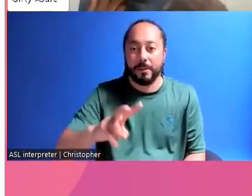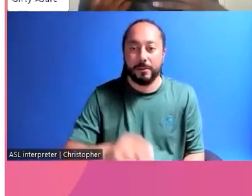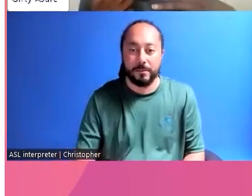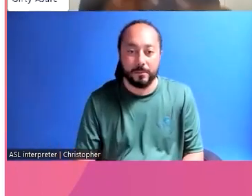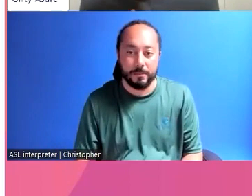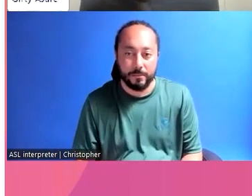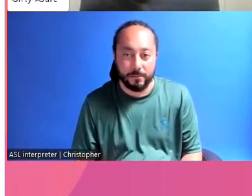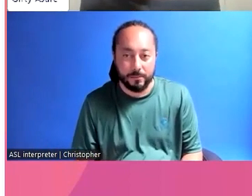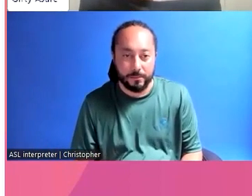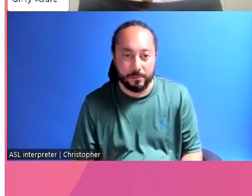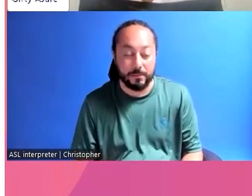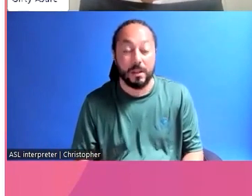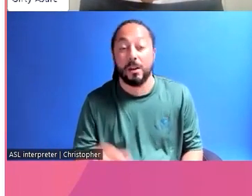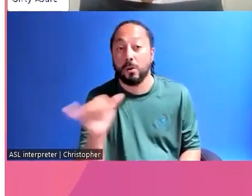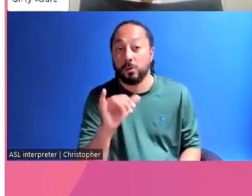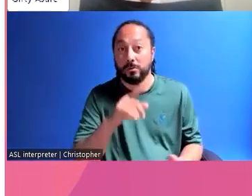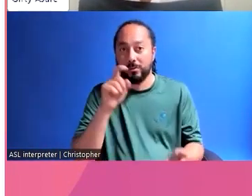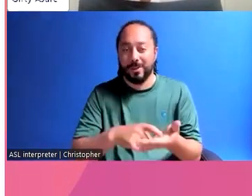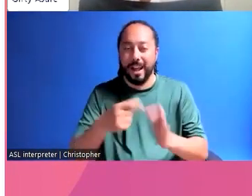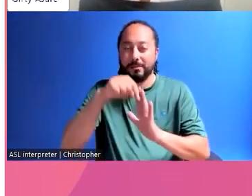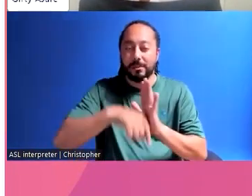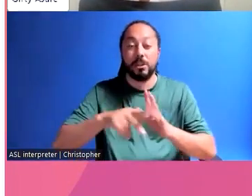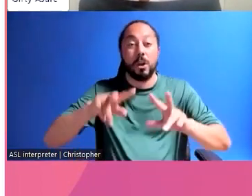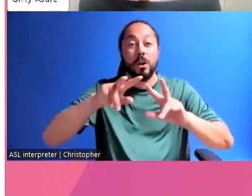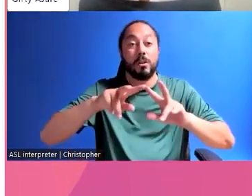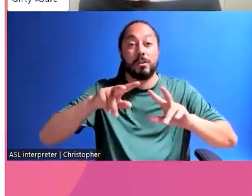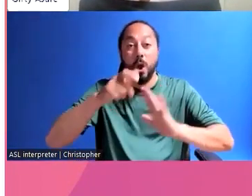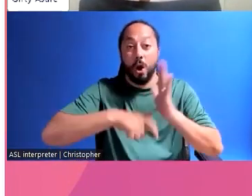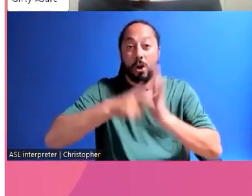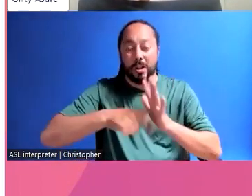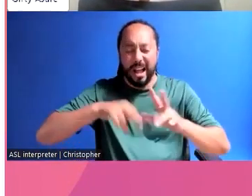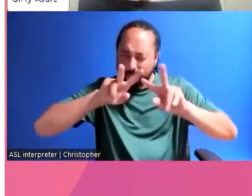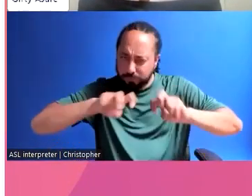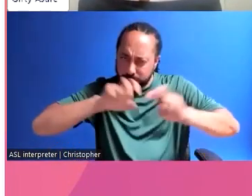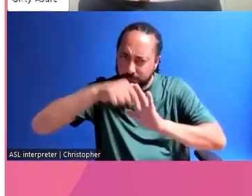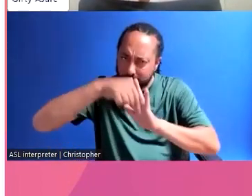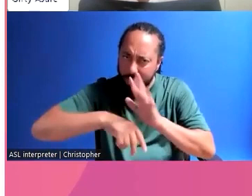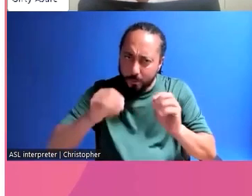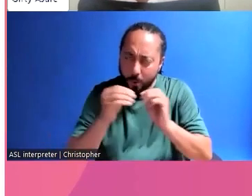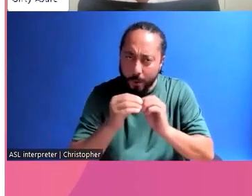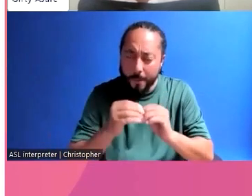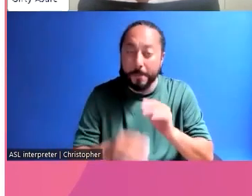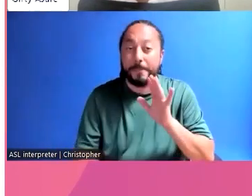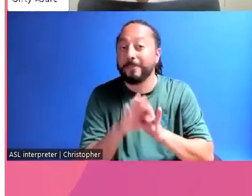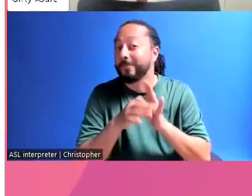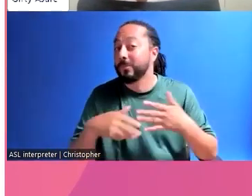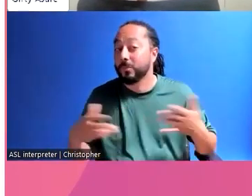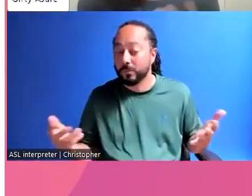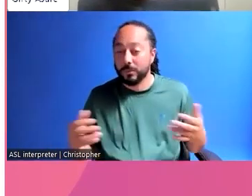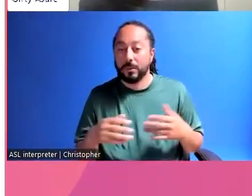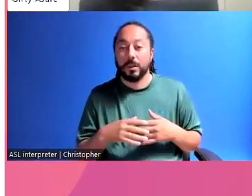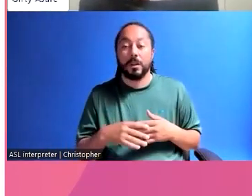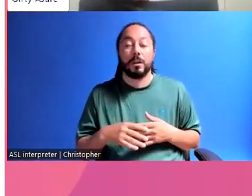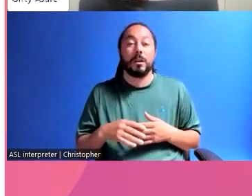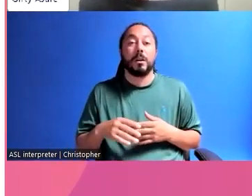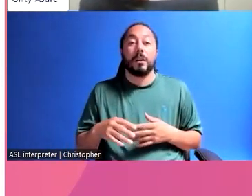note when I kind of delved deeper into these articles is that I noted that when it comes to